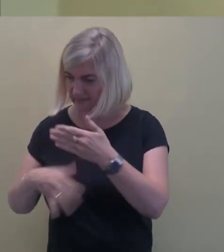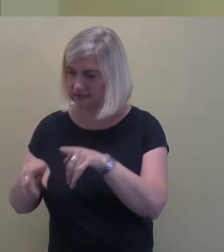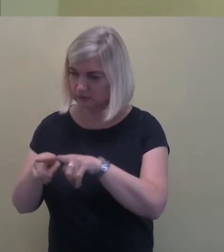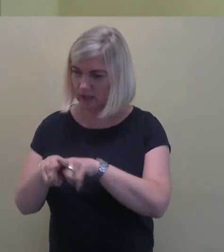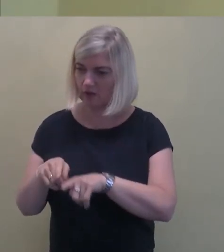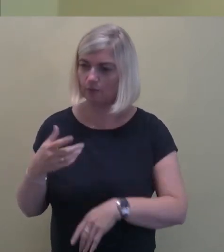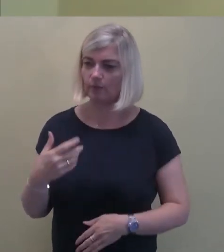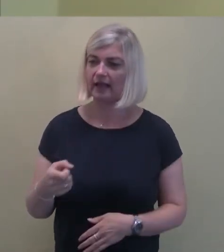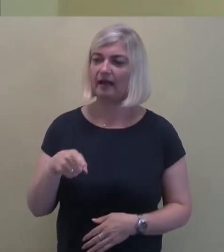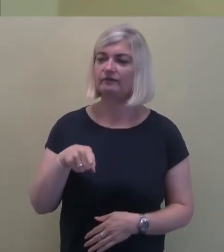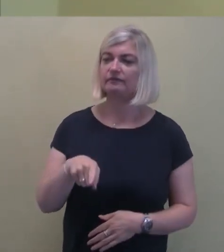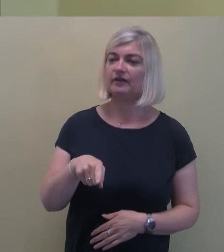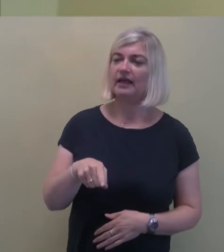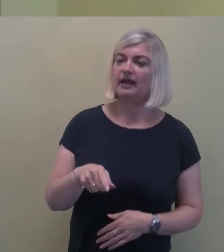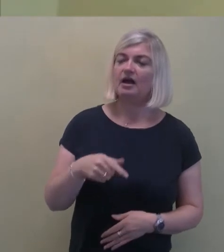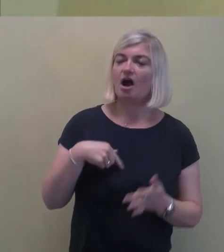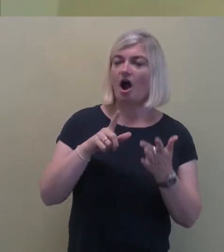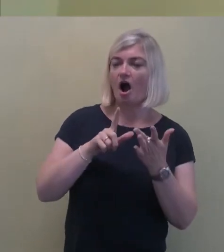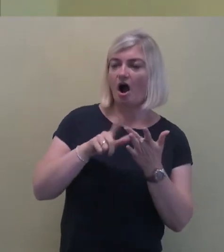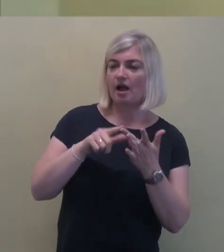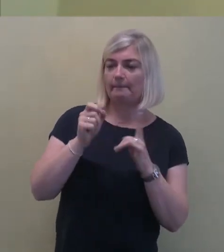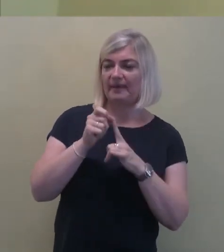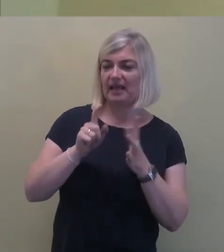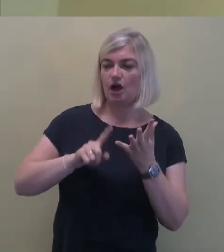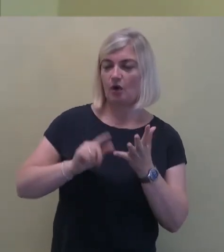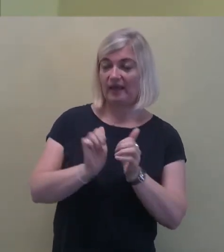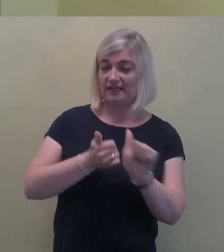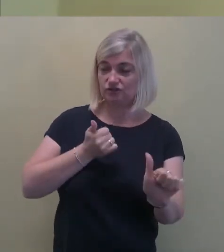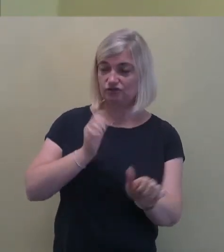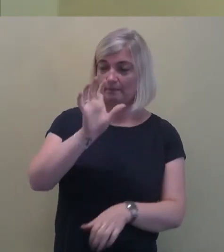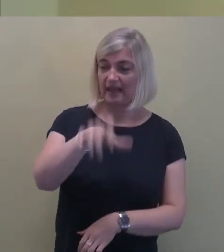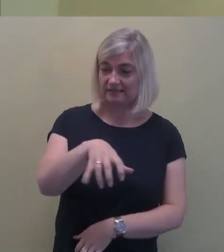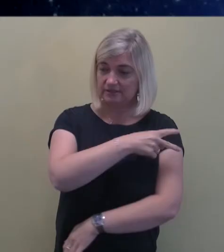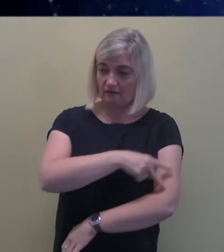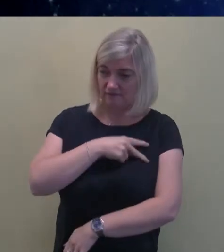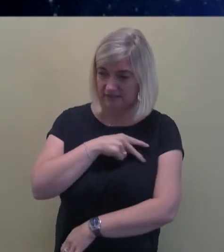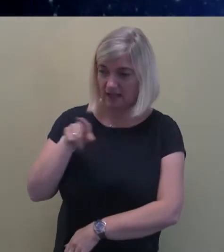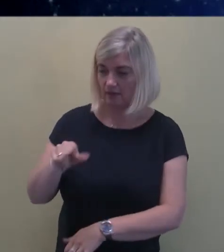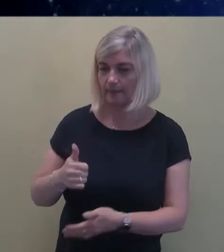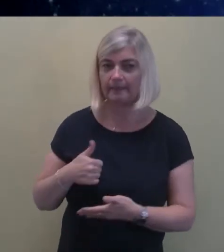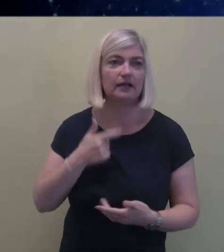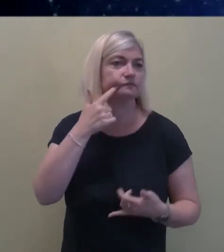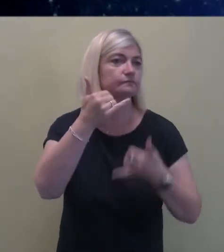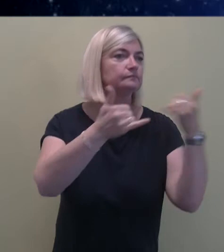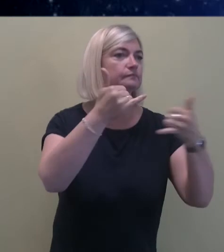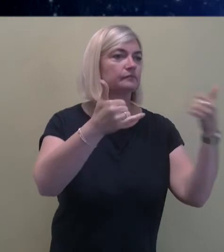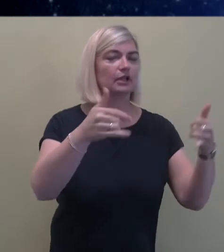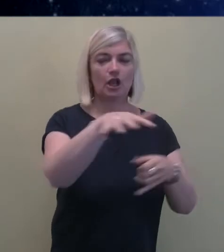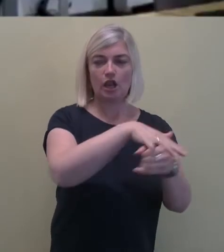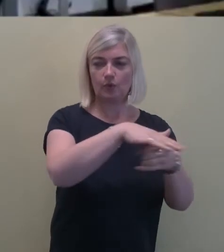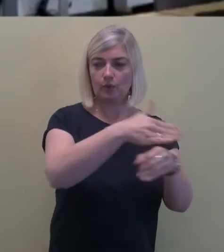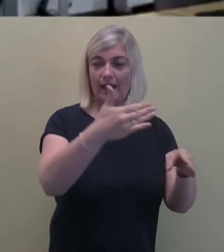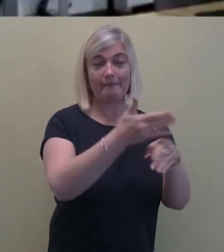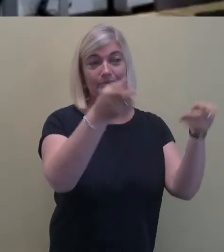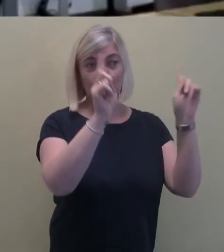the Computer Museum in Bletchley Park. So we do trips as well like that. To cyber security in London. Yeah. That's